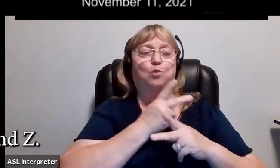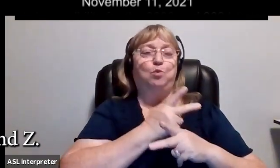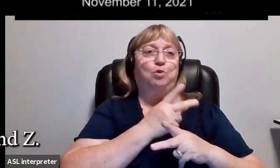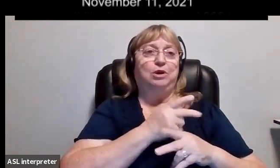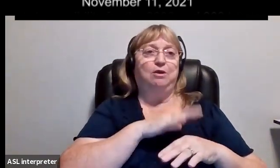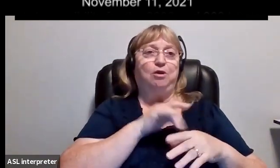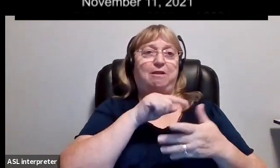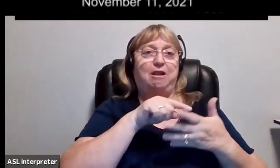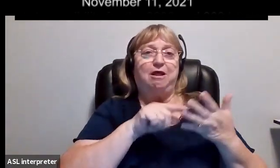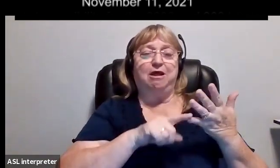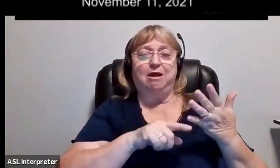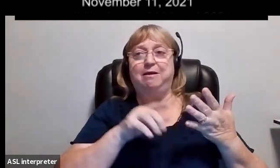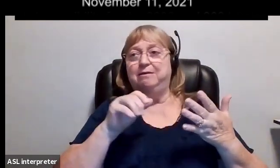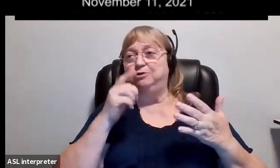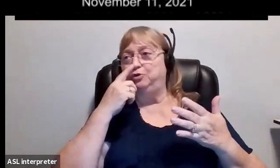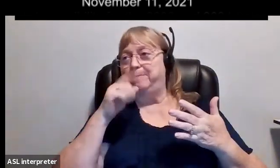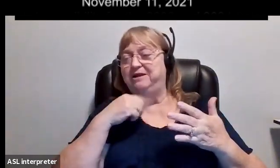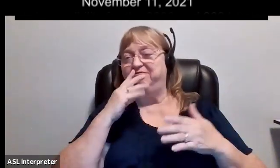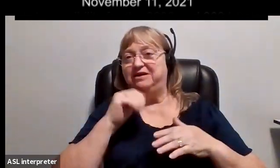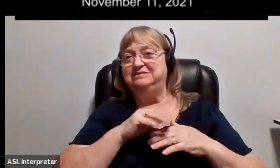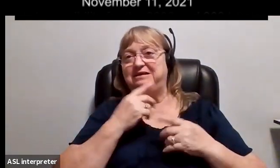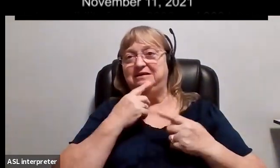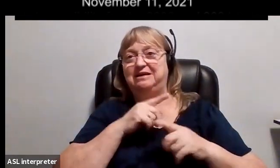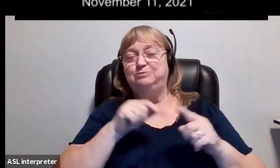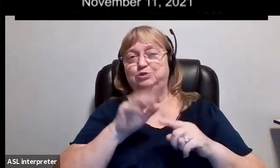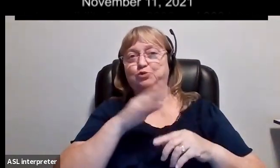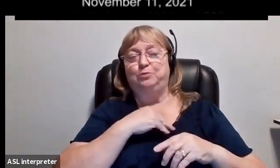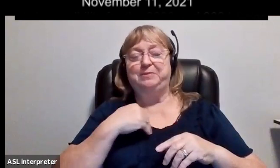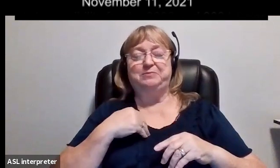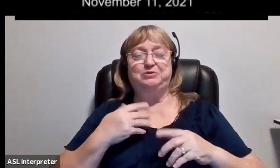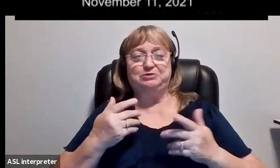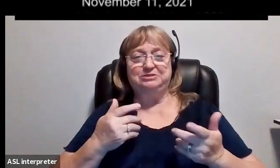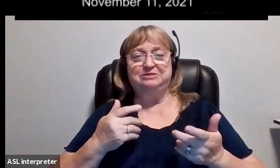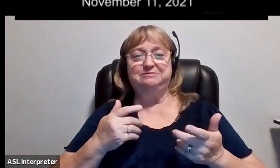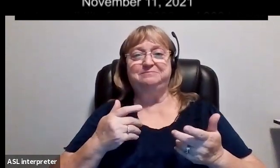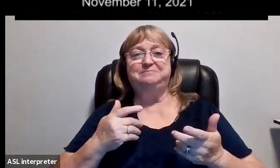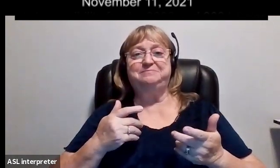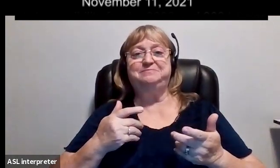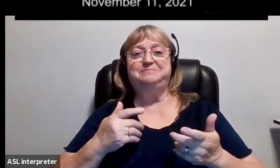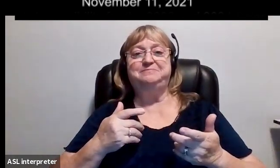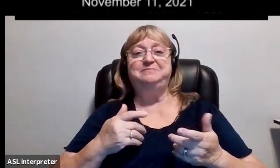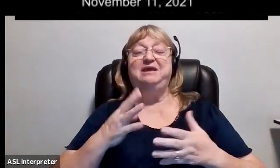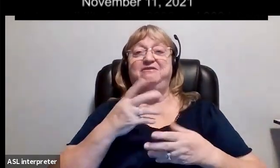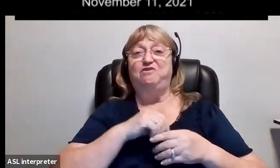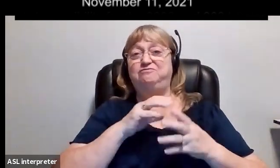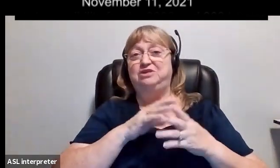Y, and Z. May I send an announcement to your members? It involves a